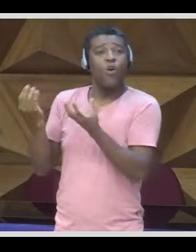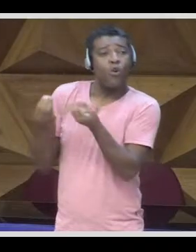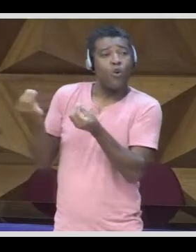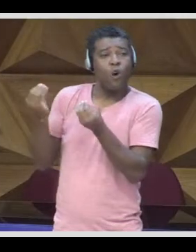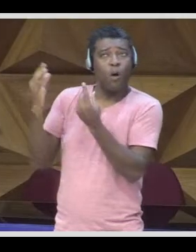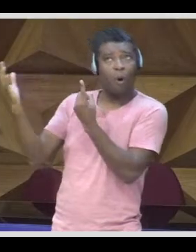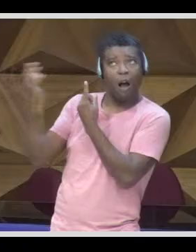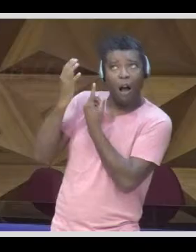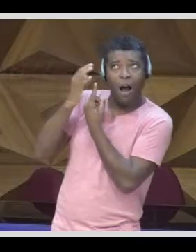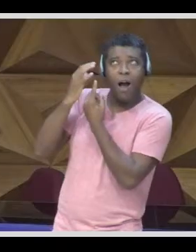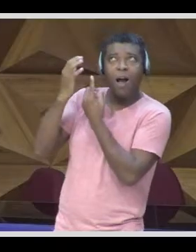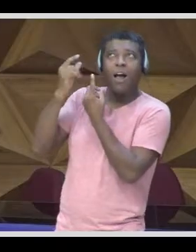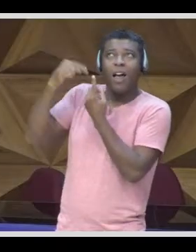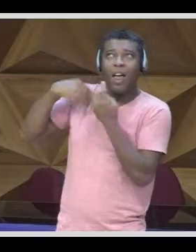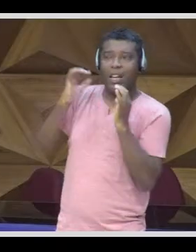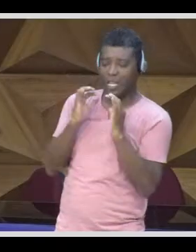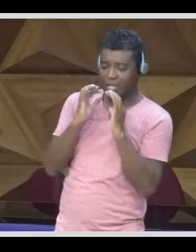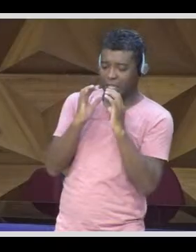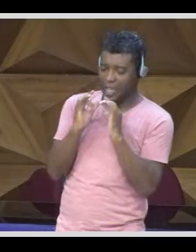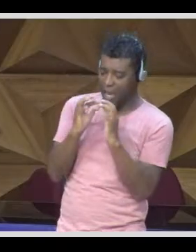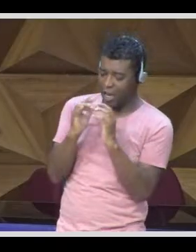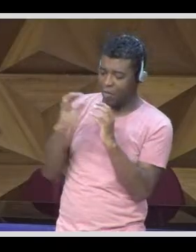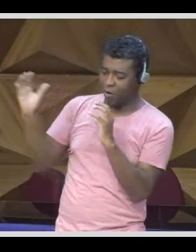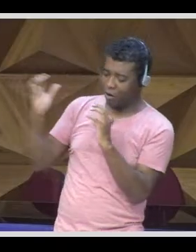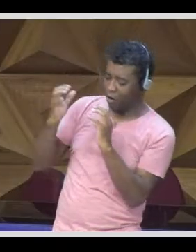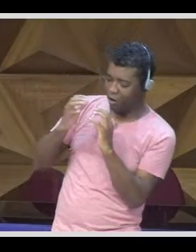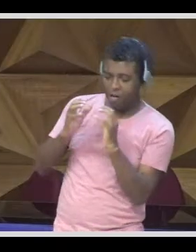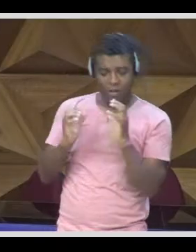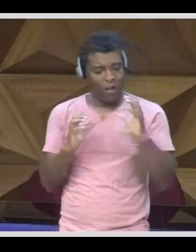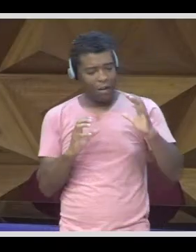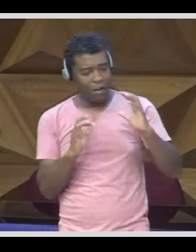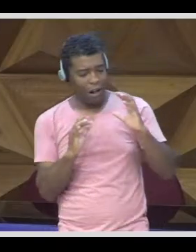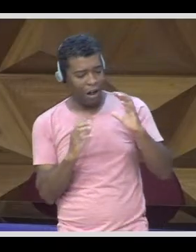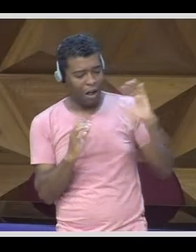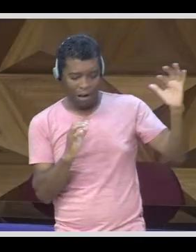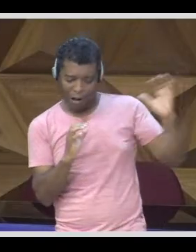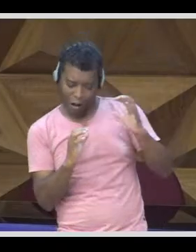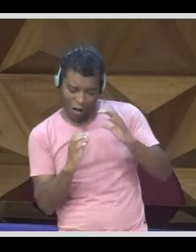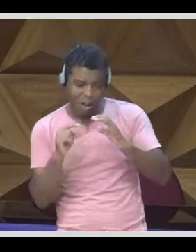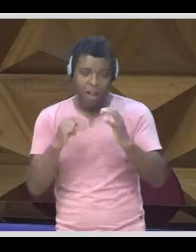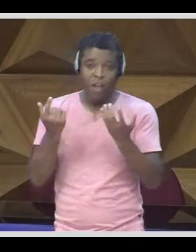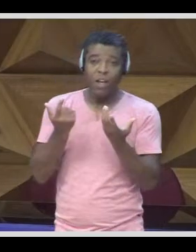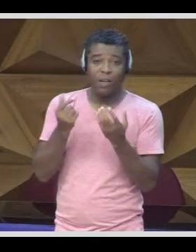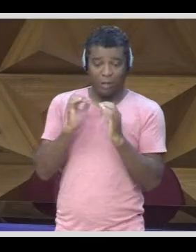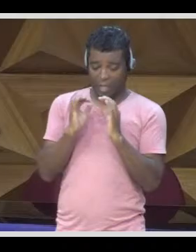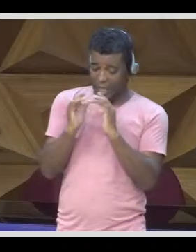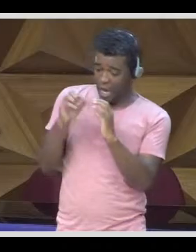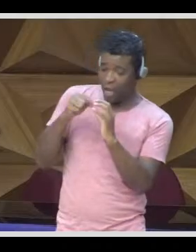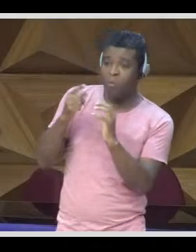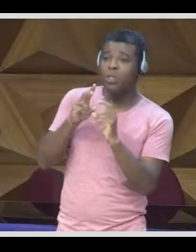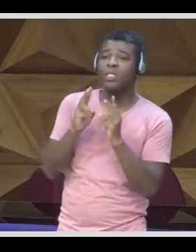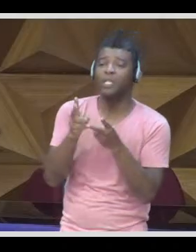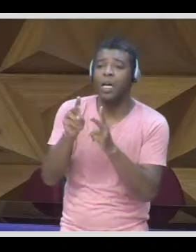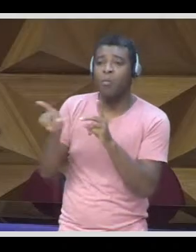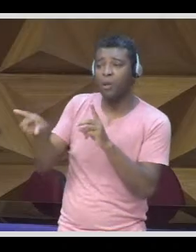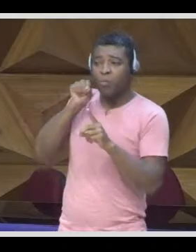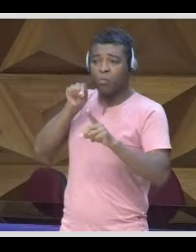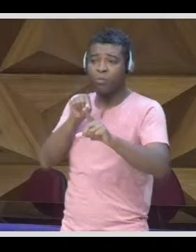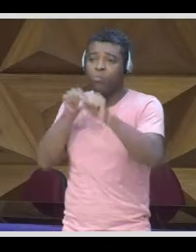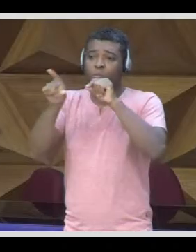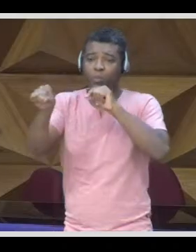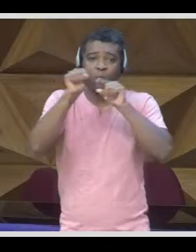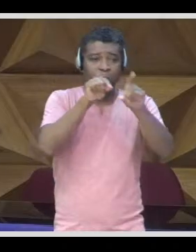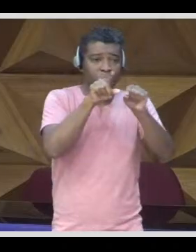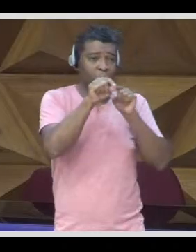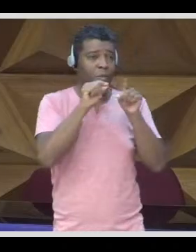selection process, and the brain is going to choose. There are so many stimuli out there, everything that you would listen to, me speaking now,